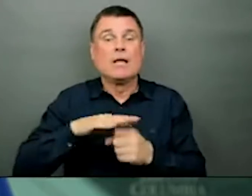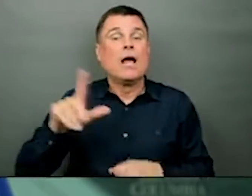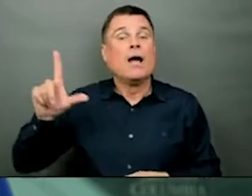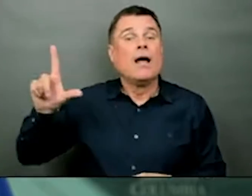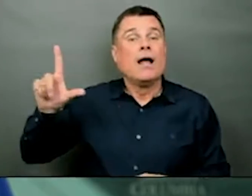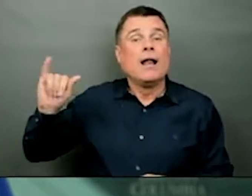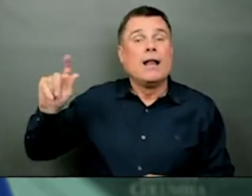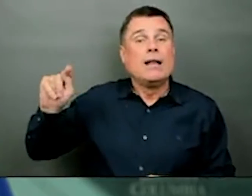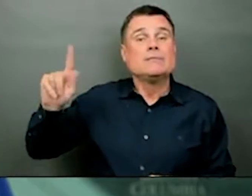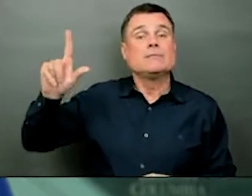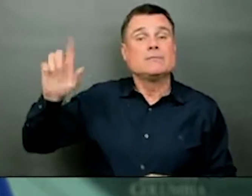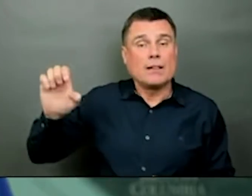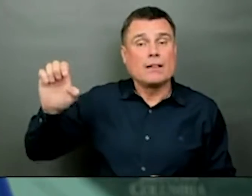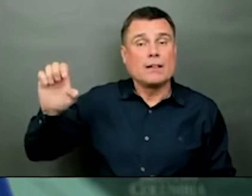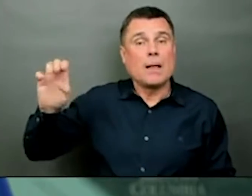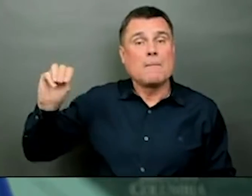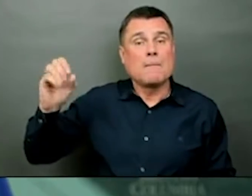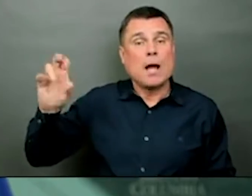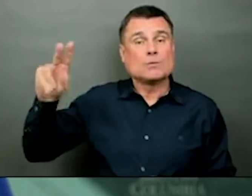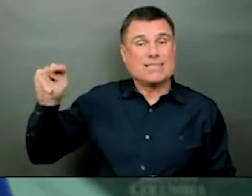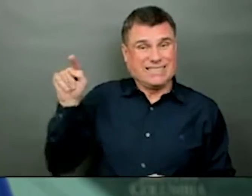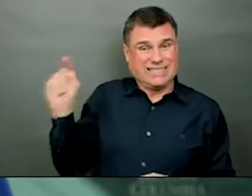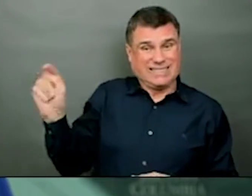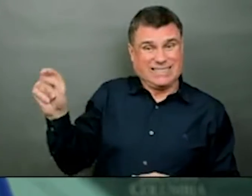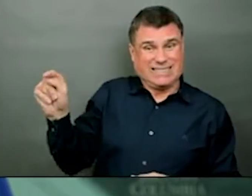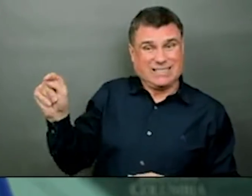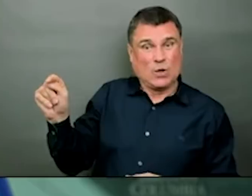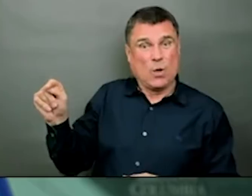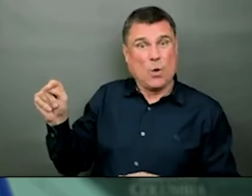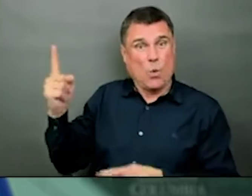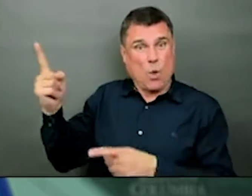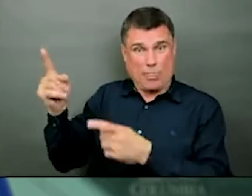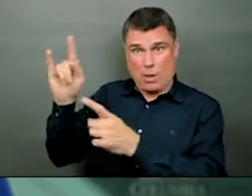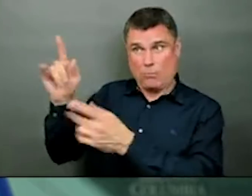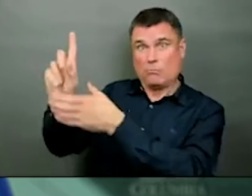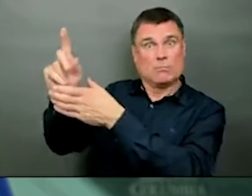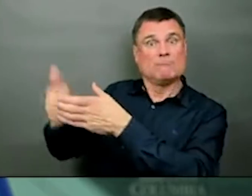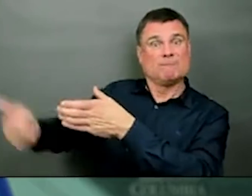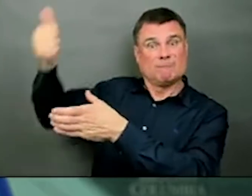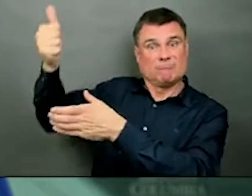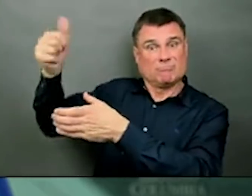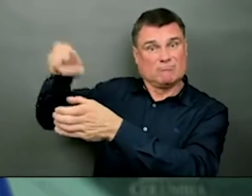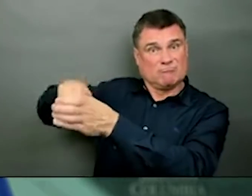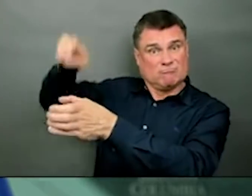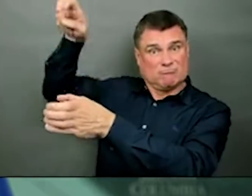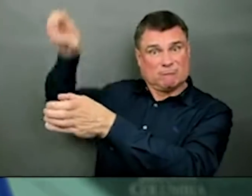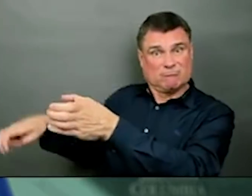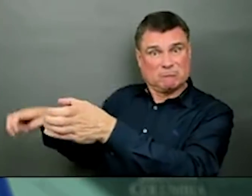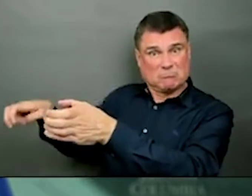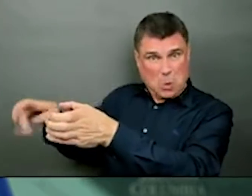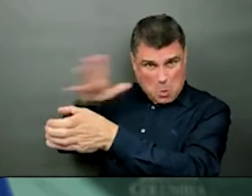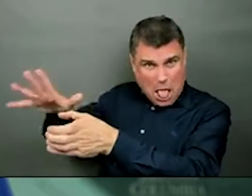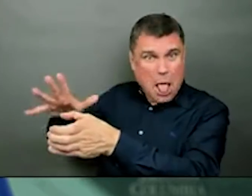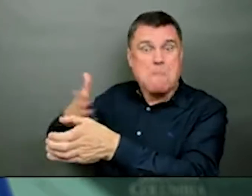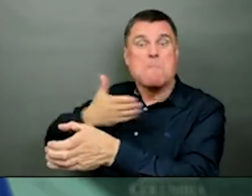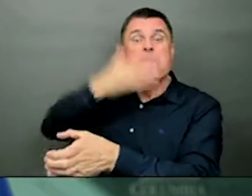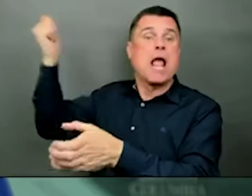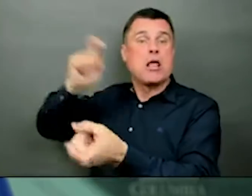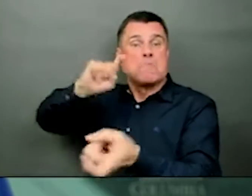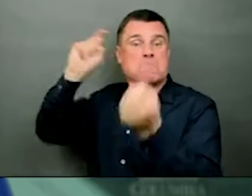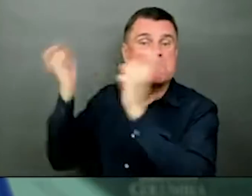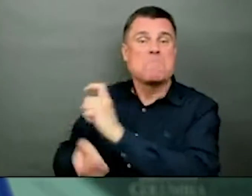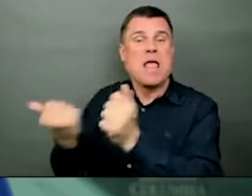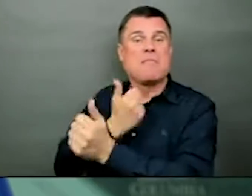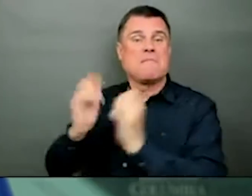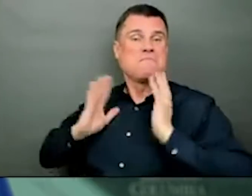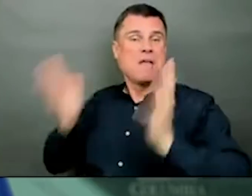Of course it isn't. But the supports are being provided by Vancouver Coastal Health to our contracted provider, and they work very closely